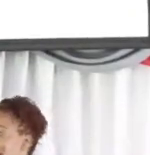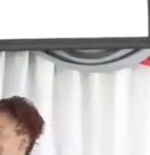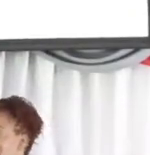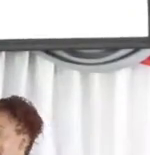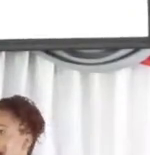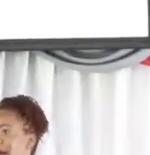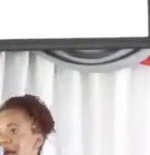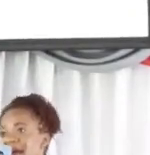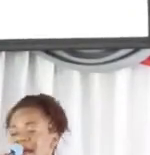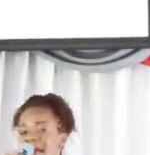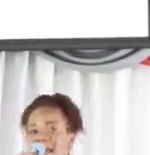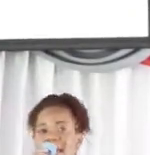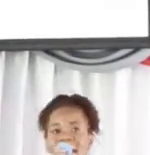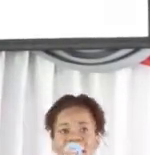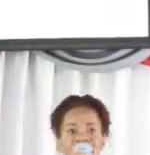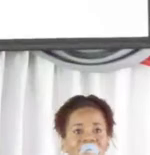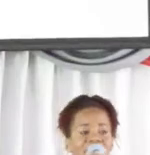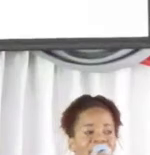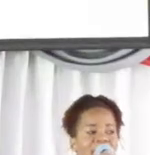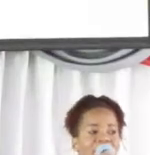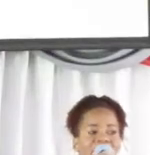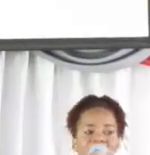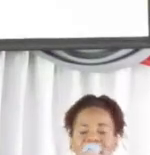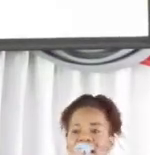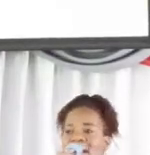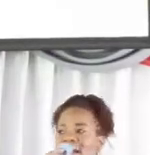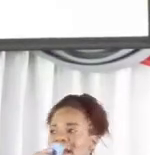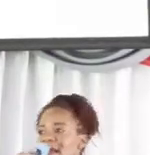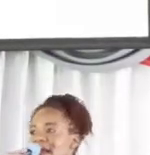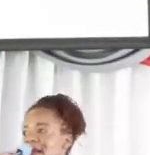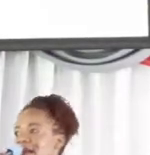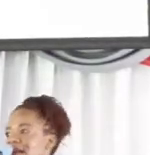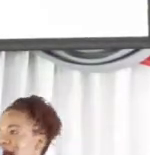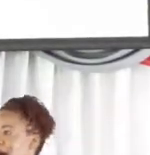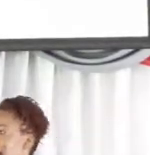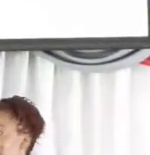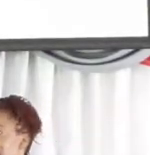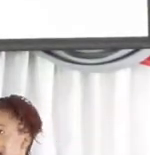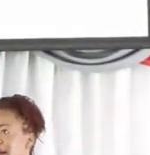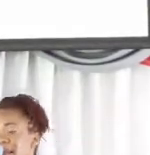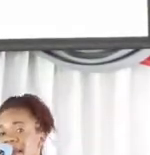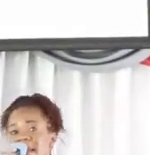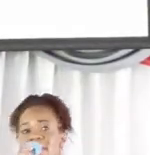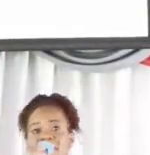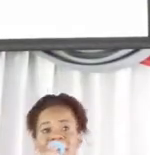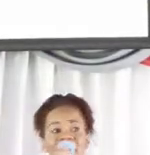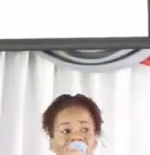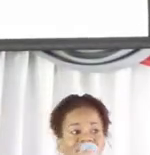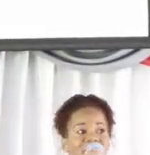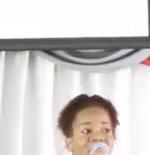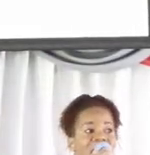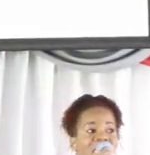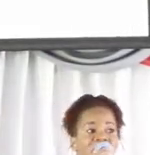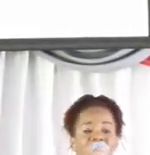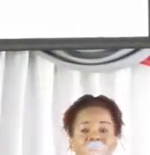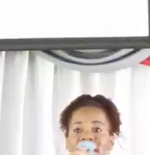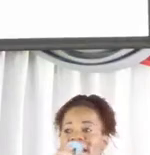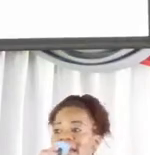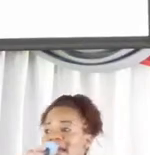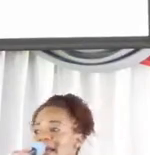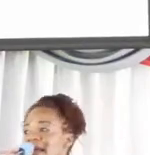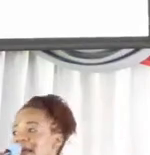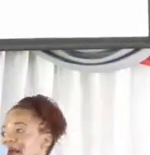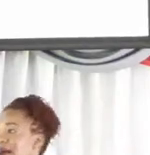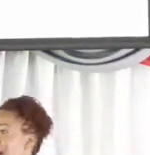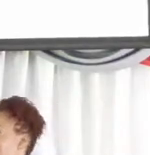to be involved in communicating your word, your gospel. And I'm making a commitment this morning. Withholding